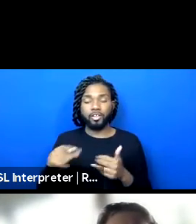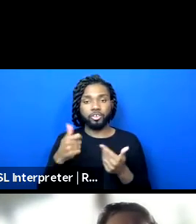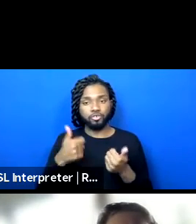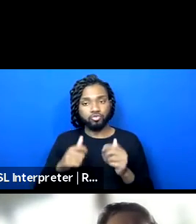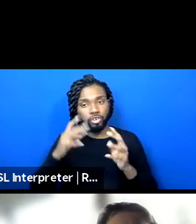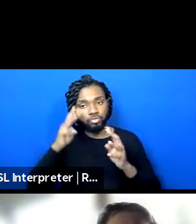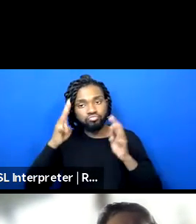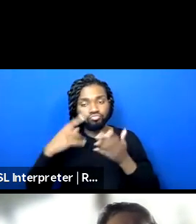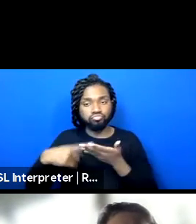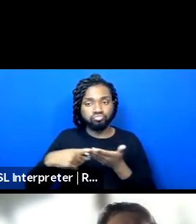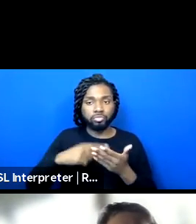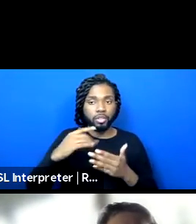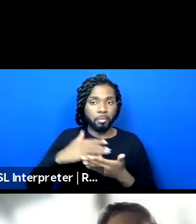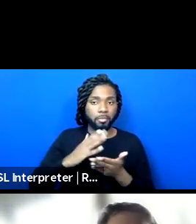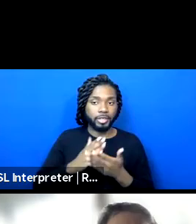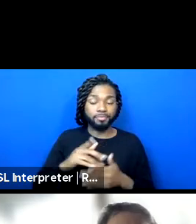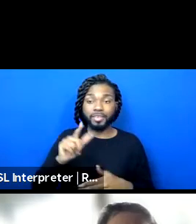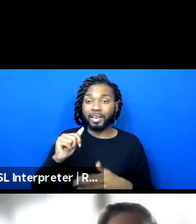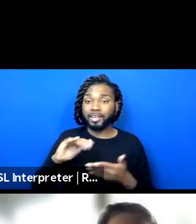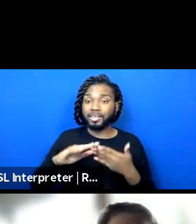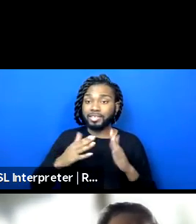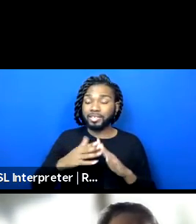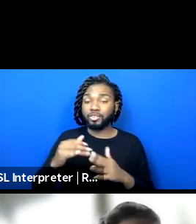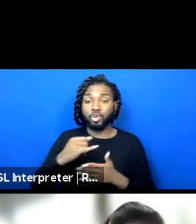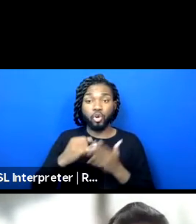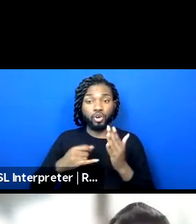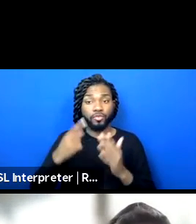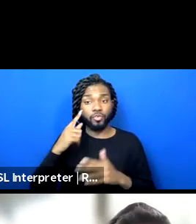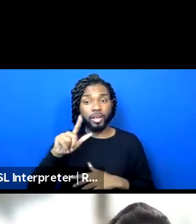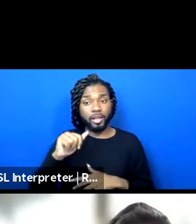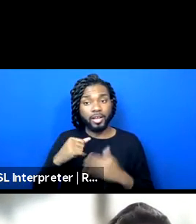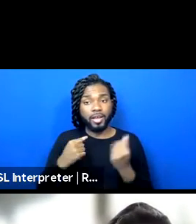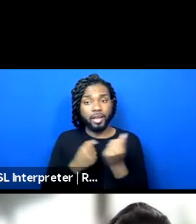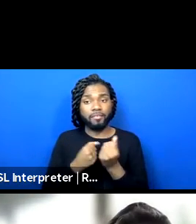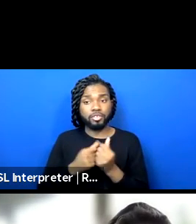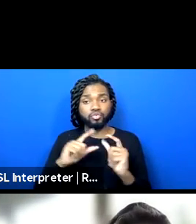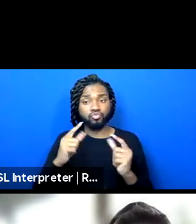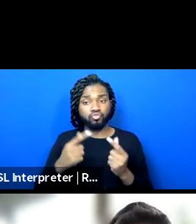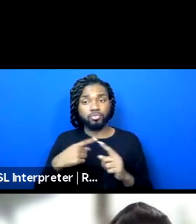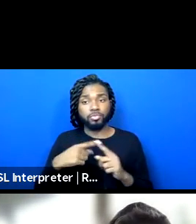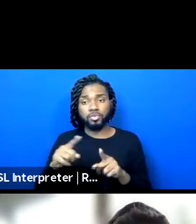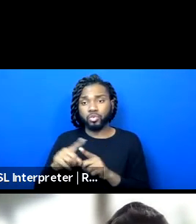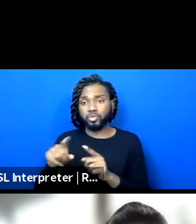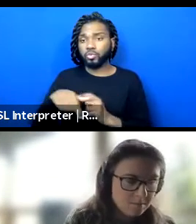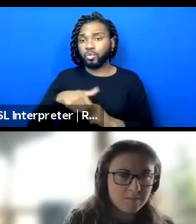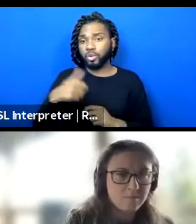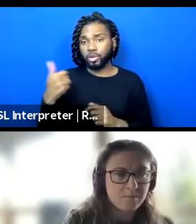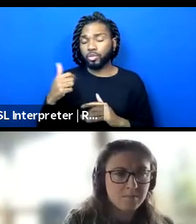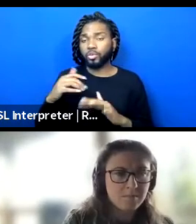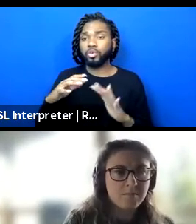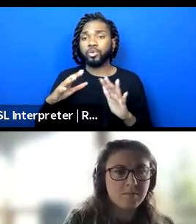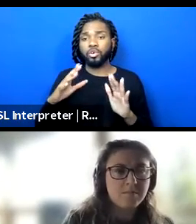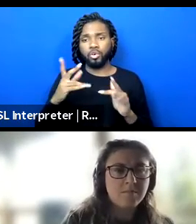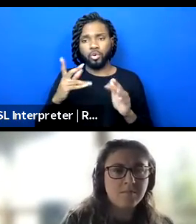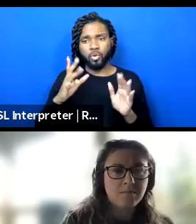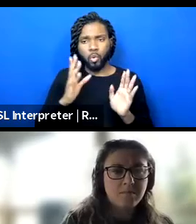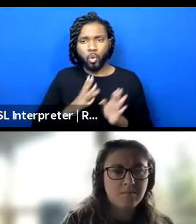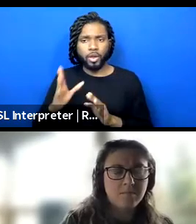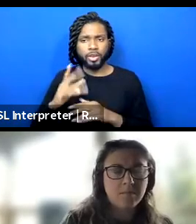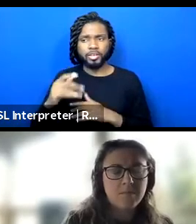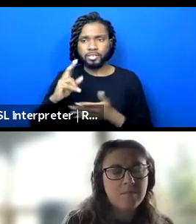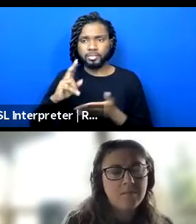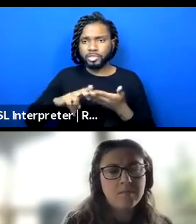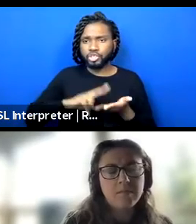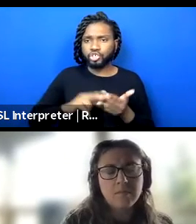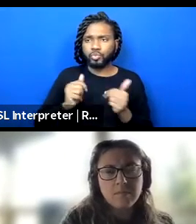budgets. LA City, the Arts for LA Advocacy Group, along with others, organized over a petition